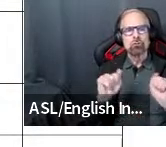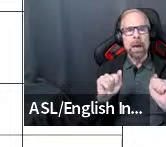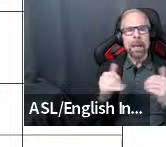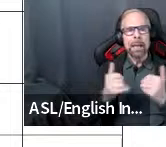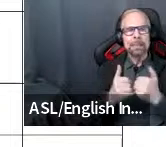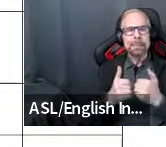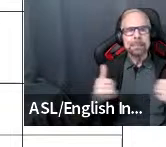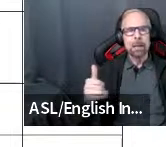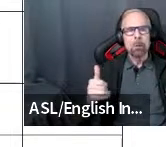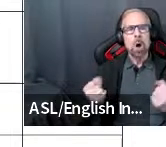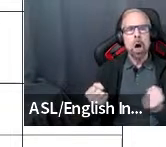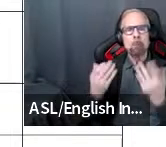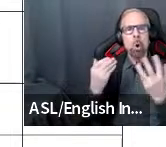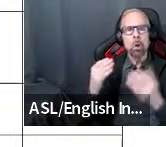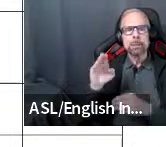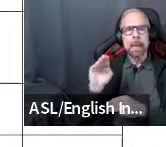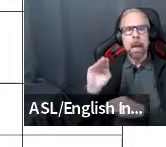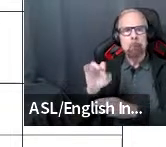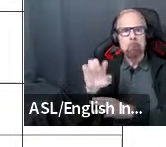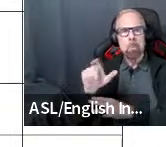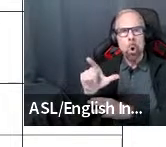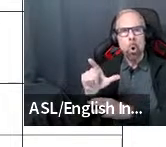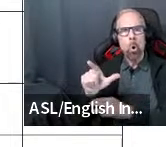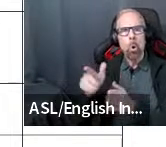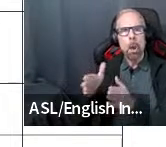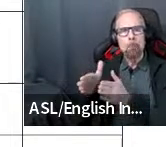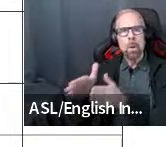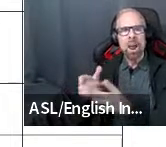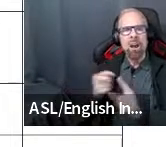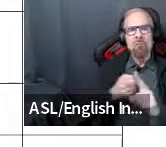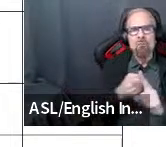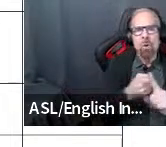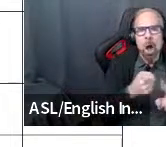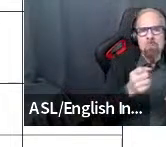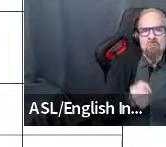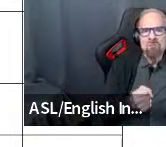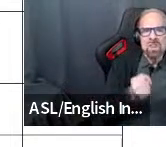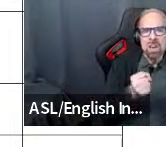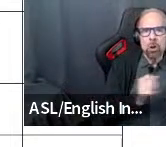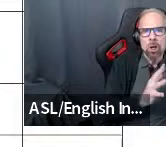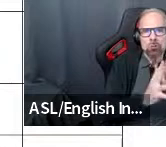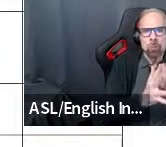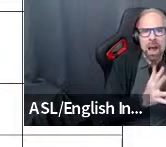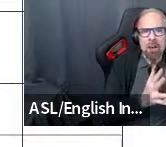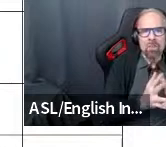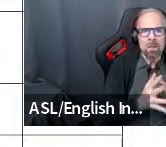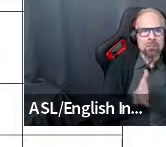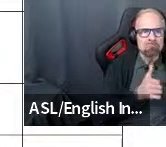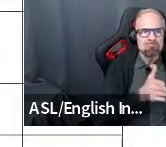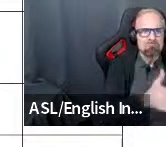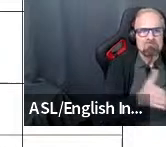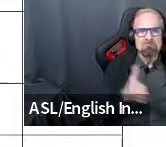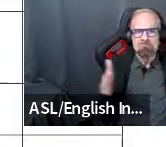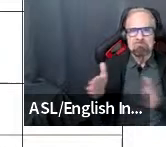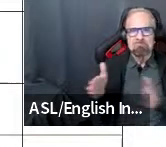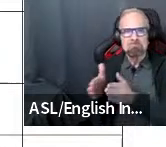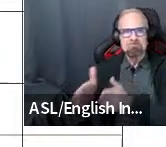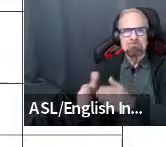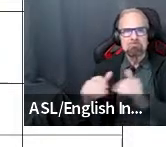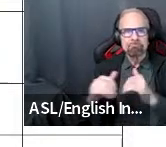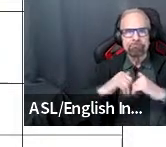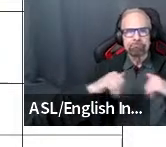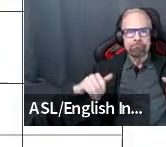separate the multimodal path from the vehicular traffic at, you know, as much as possible for a variety of reasons, you